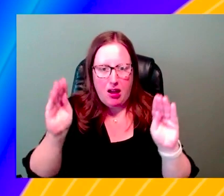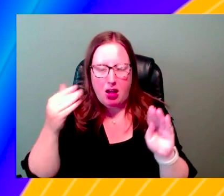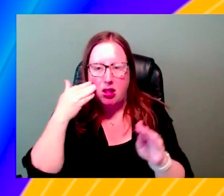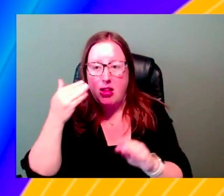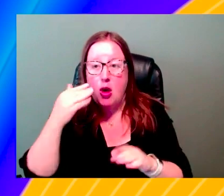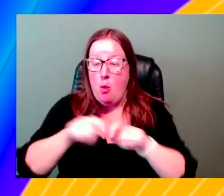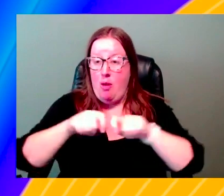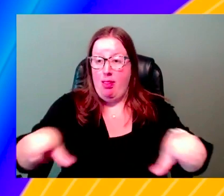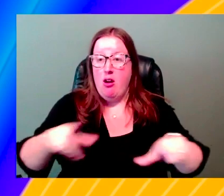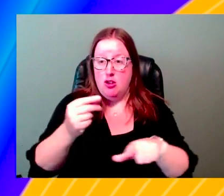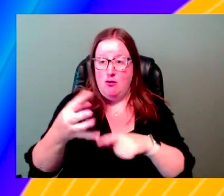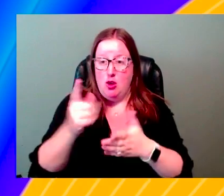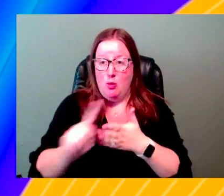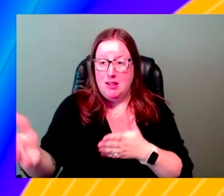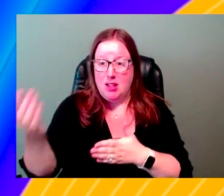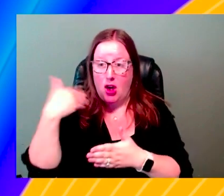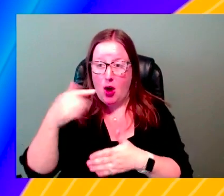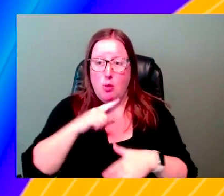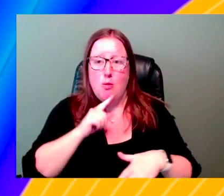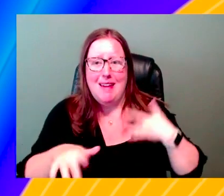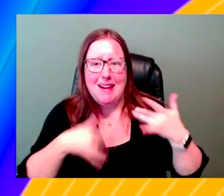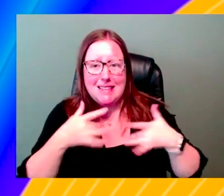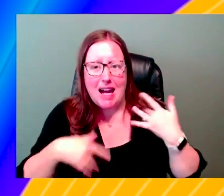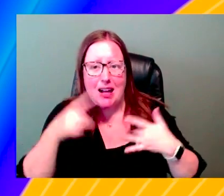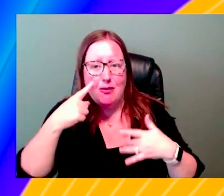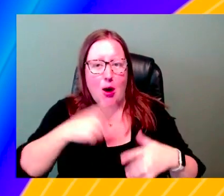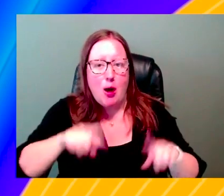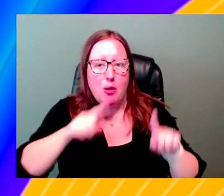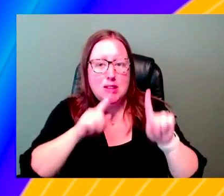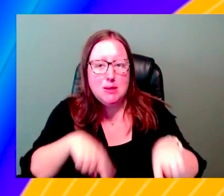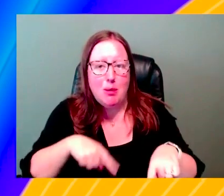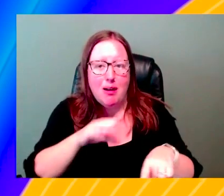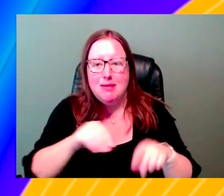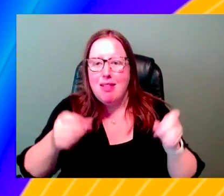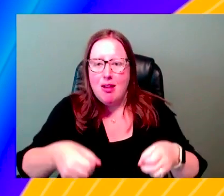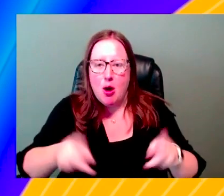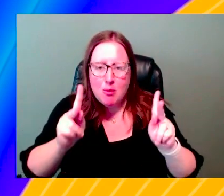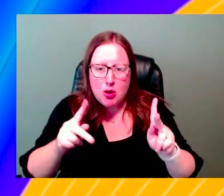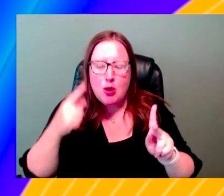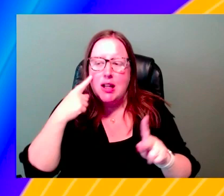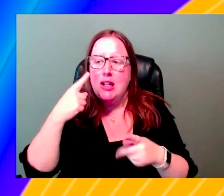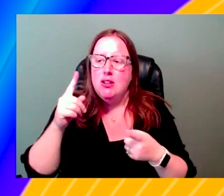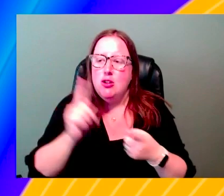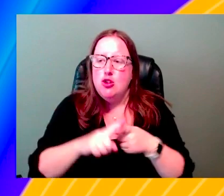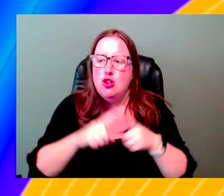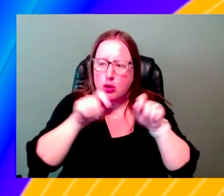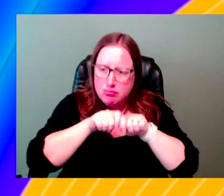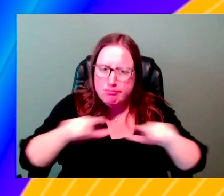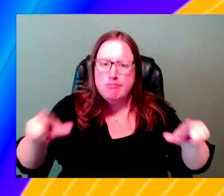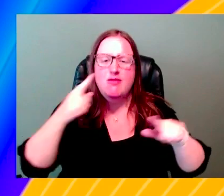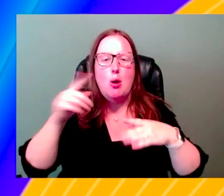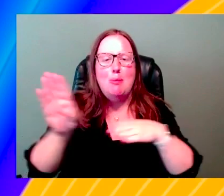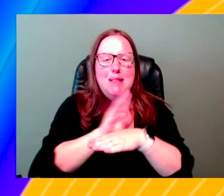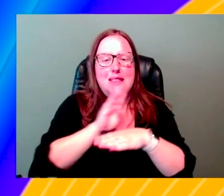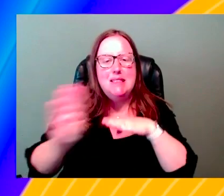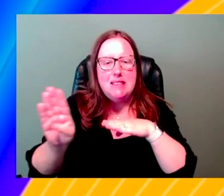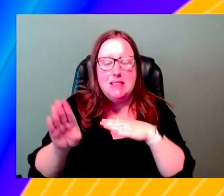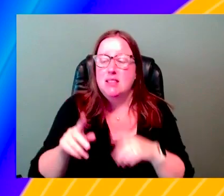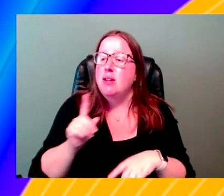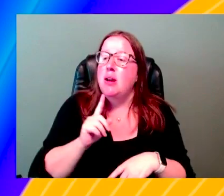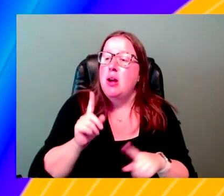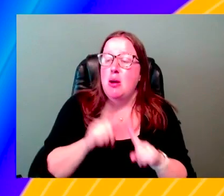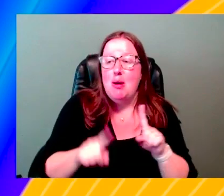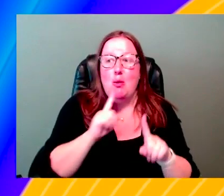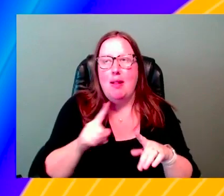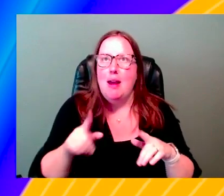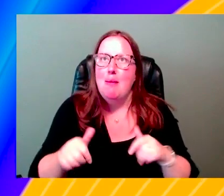we're really excited already at the response that we're getting and the opportunity to take this out to enterprise customers as well. But what's really most exciting for us is